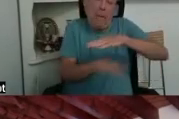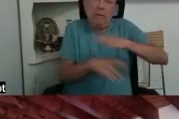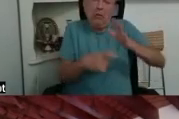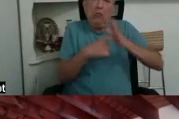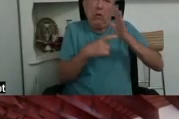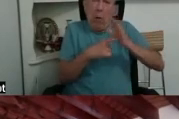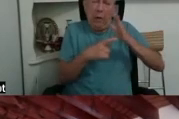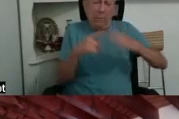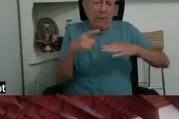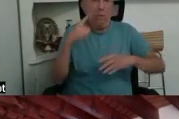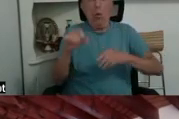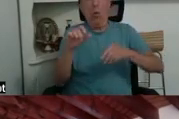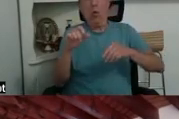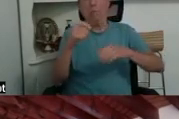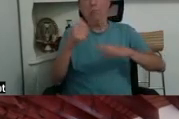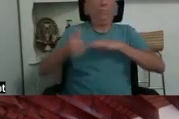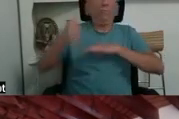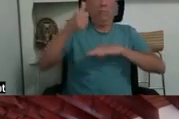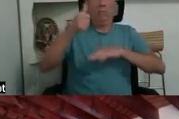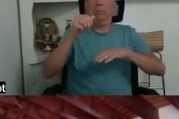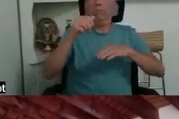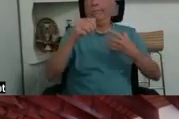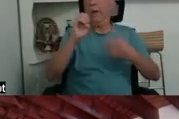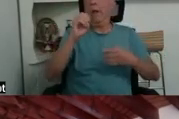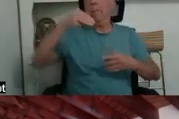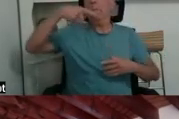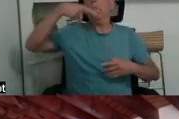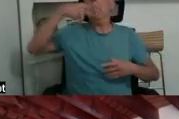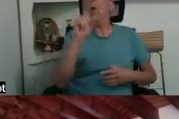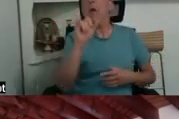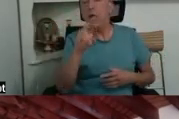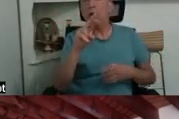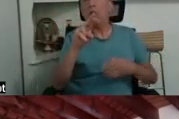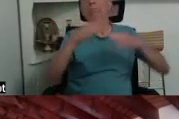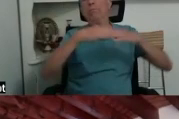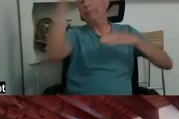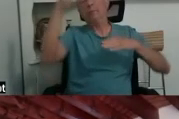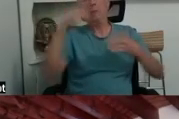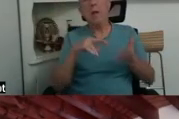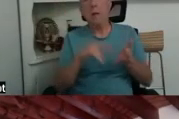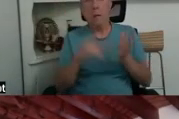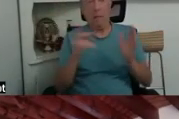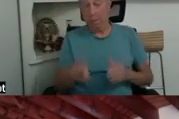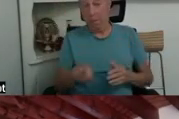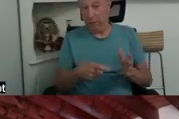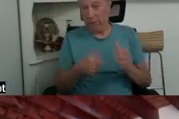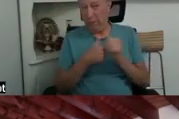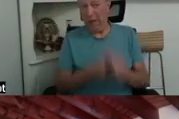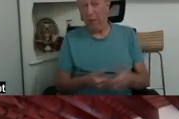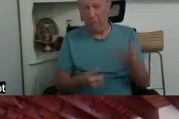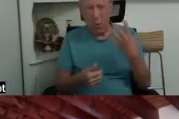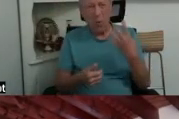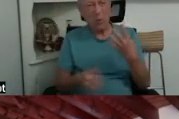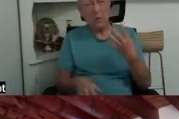should act. So, when in doubt, follow four simple rules. One, that